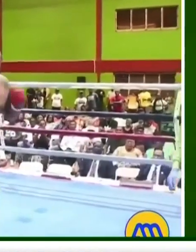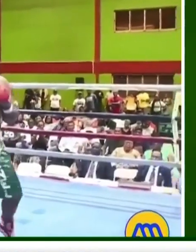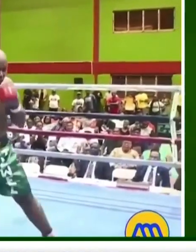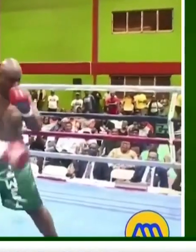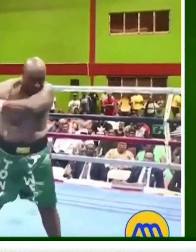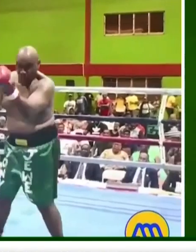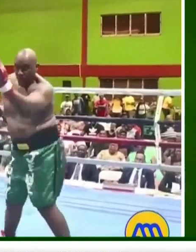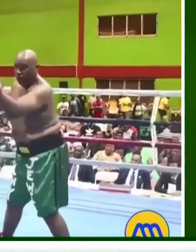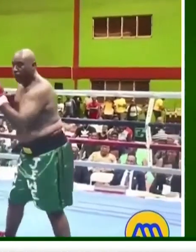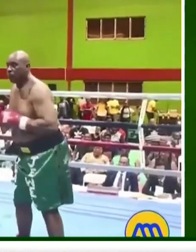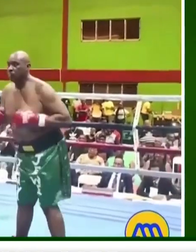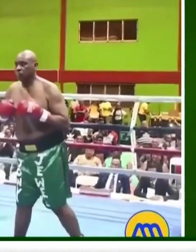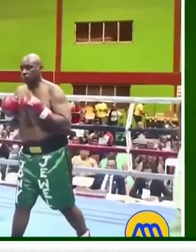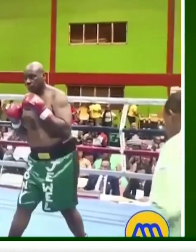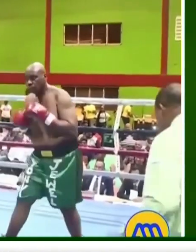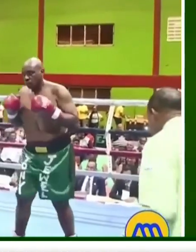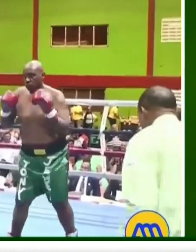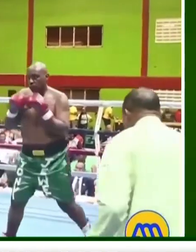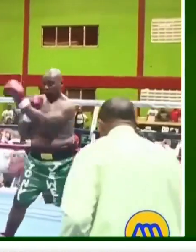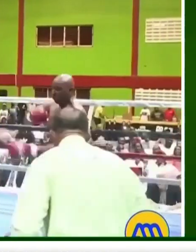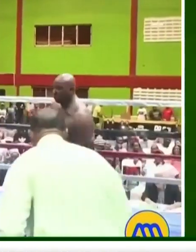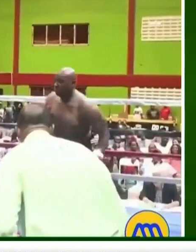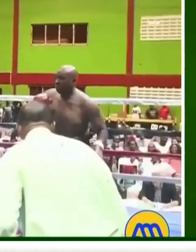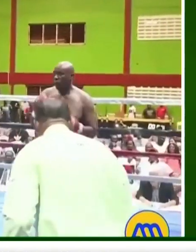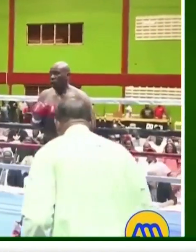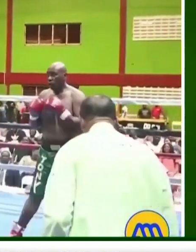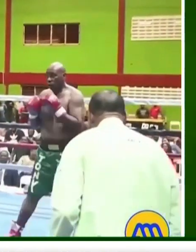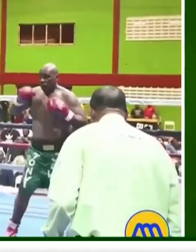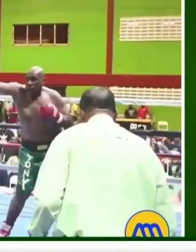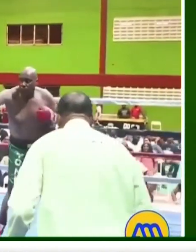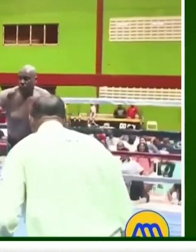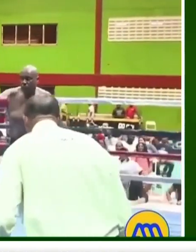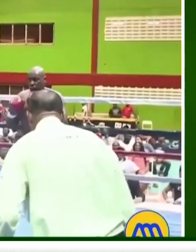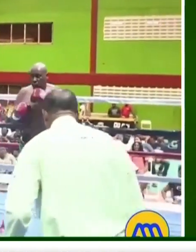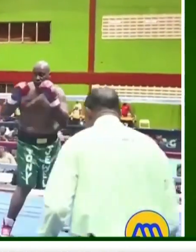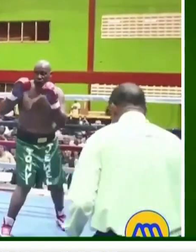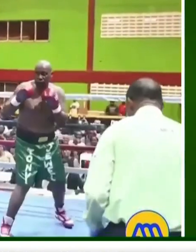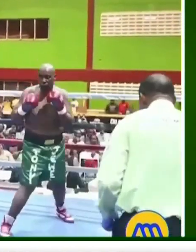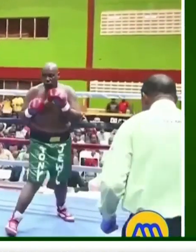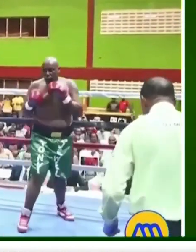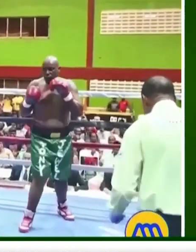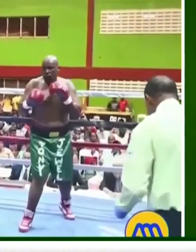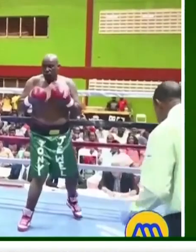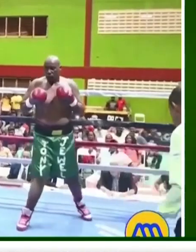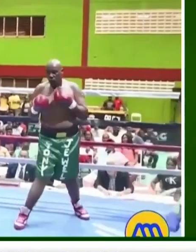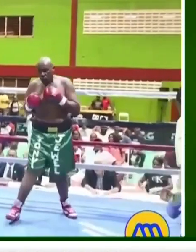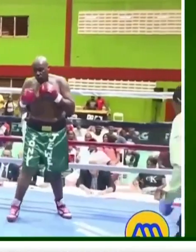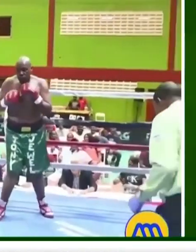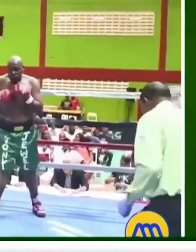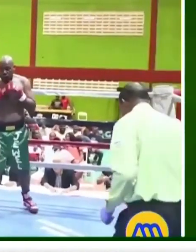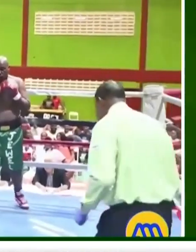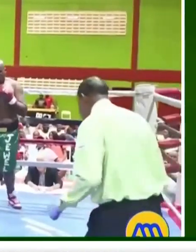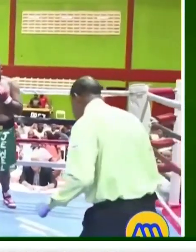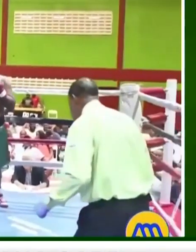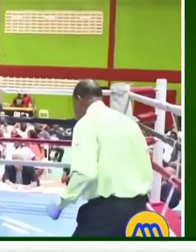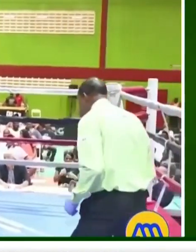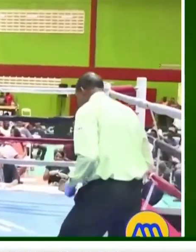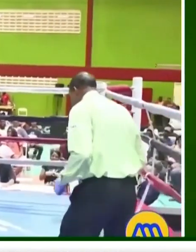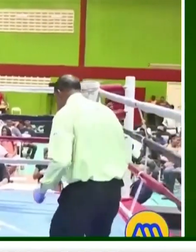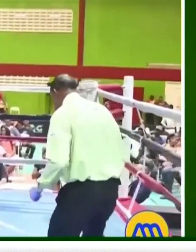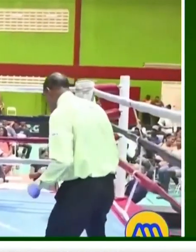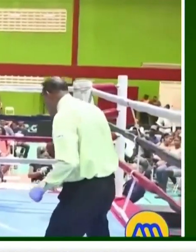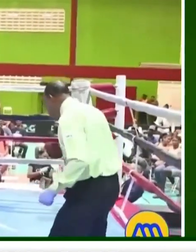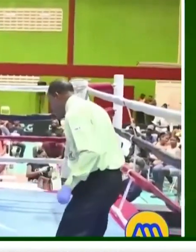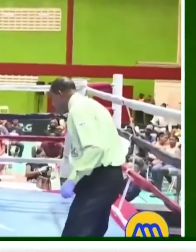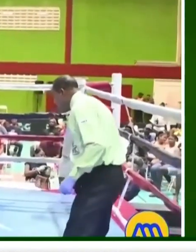their opponents as hundreds of boxing fans descended on the Mandela Avenue Georgetown venue. It was a fitting return of professional boxing